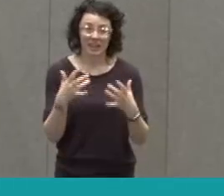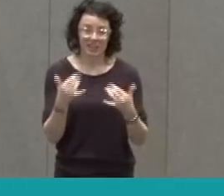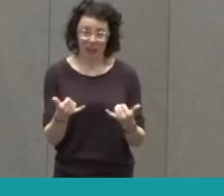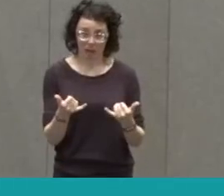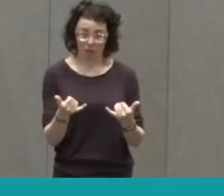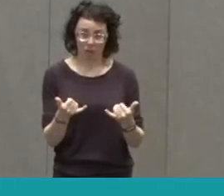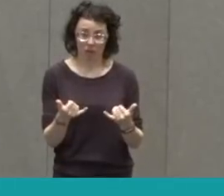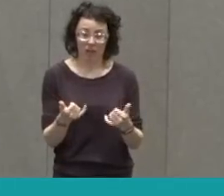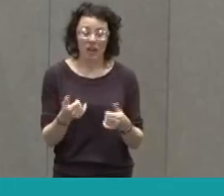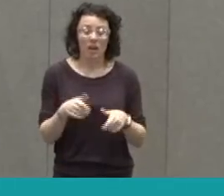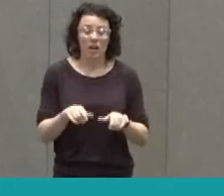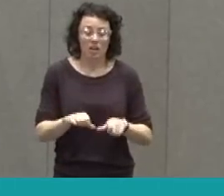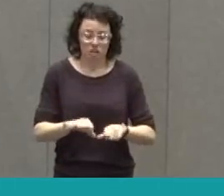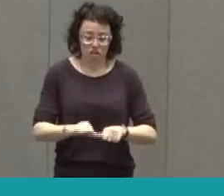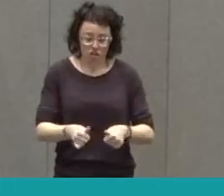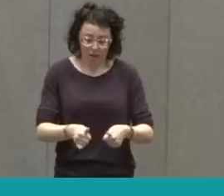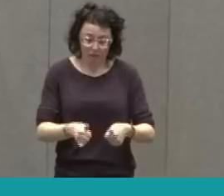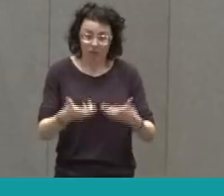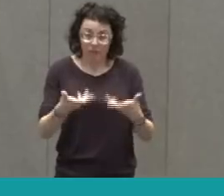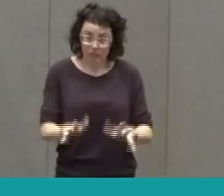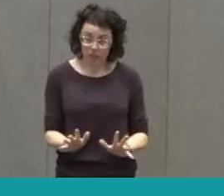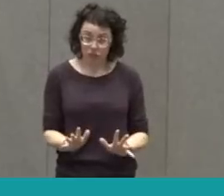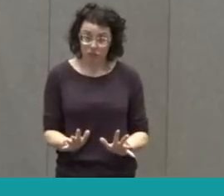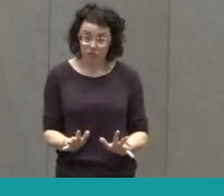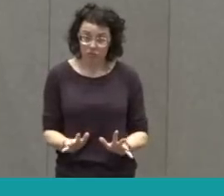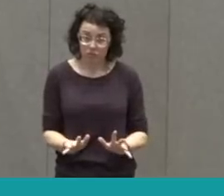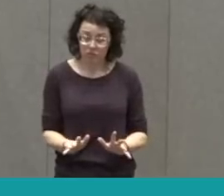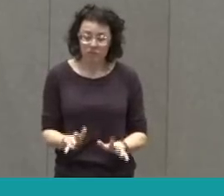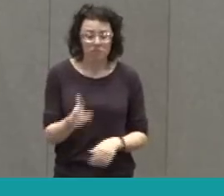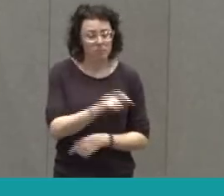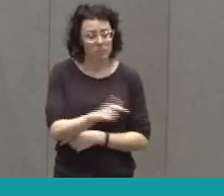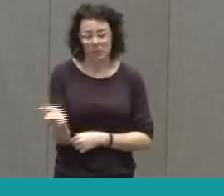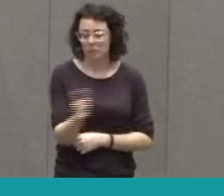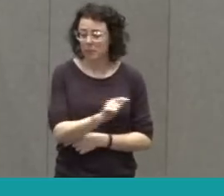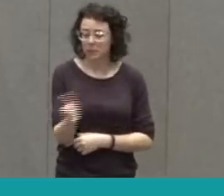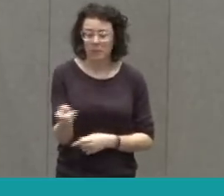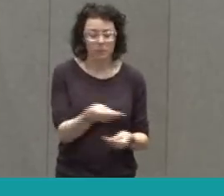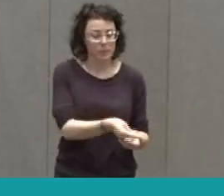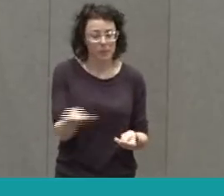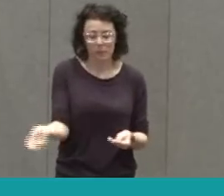to both of your players. So I'm going to do that really fast.